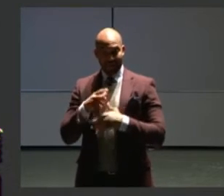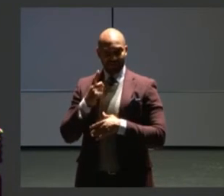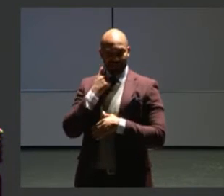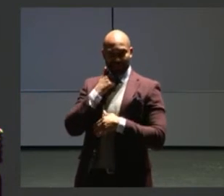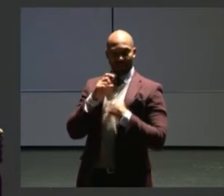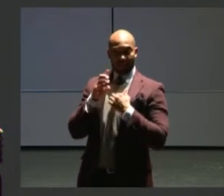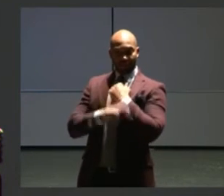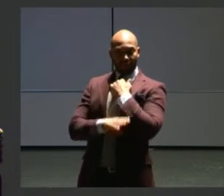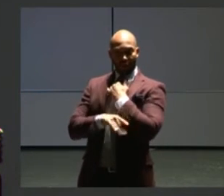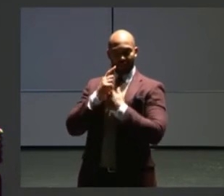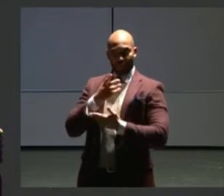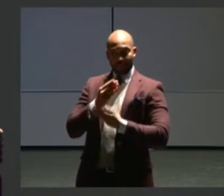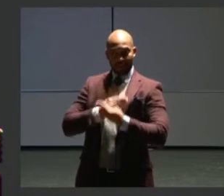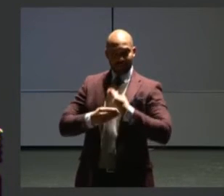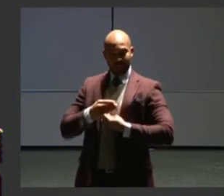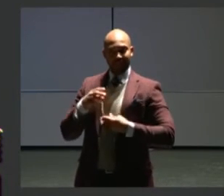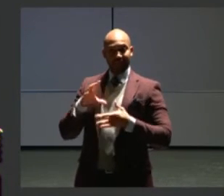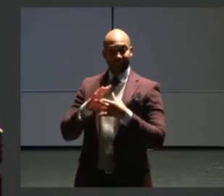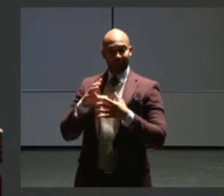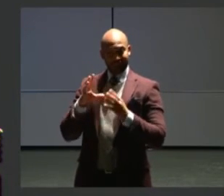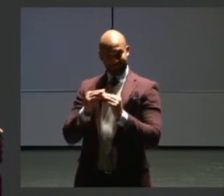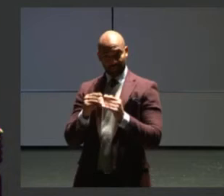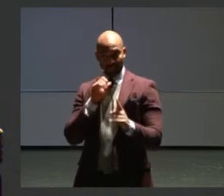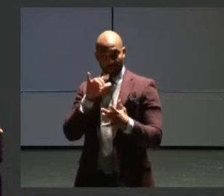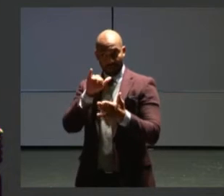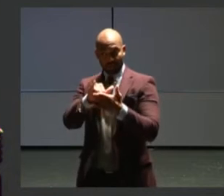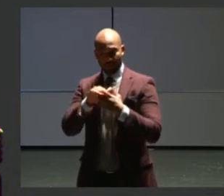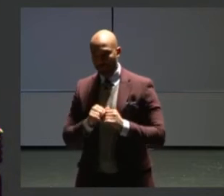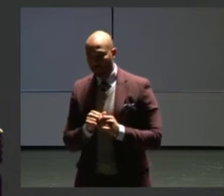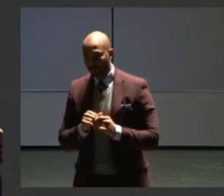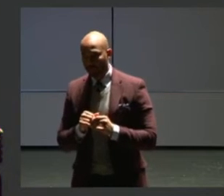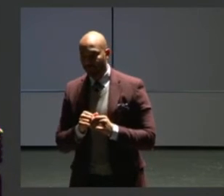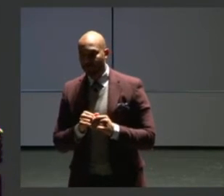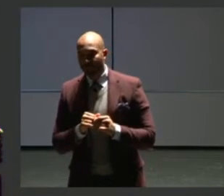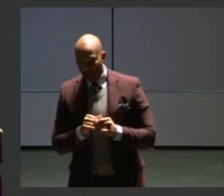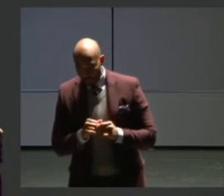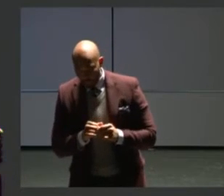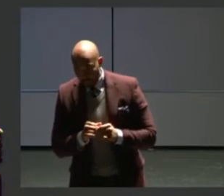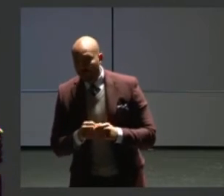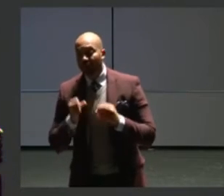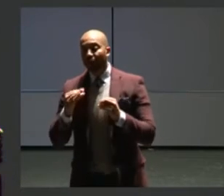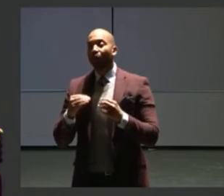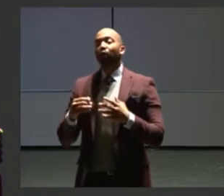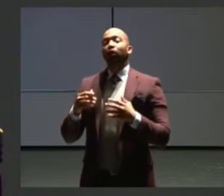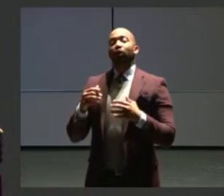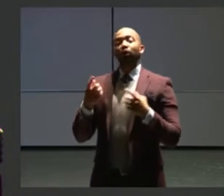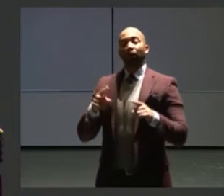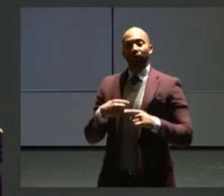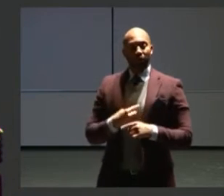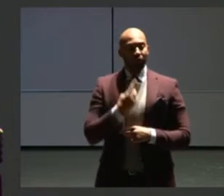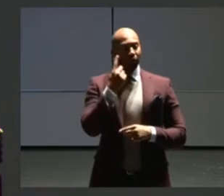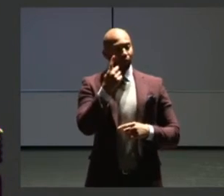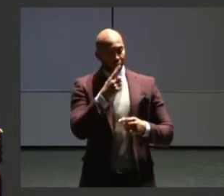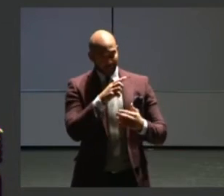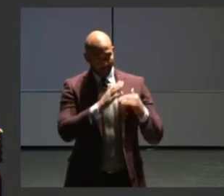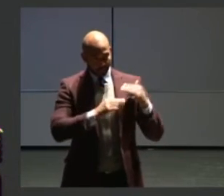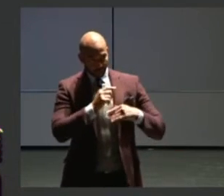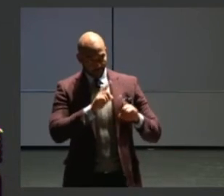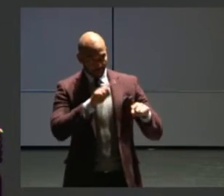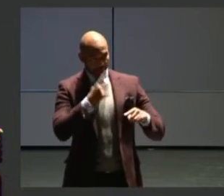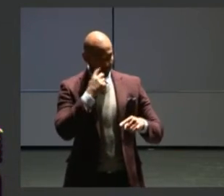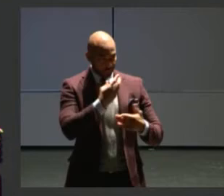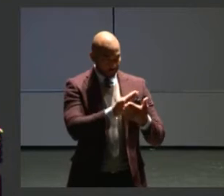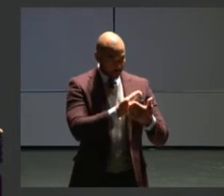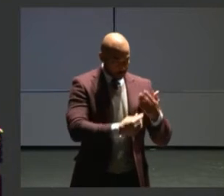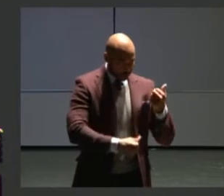budget meetings. They suggested, as compared to going to one building and one location for financial aid, for another